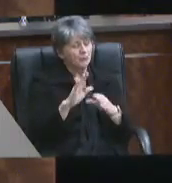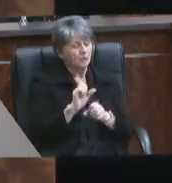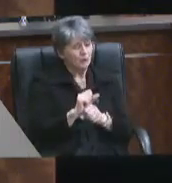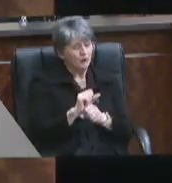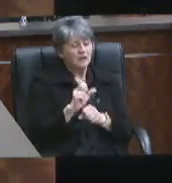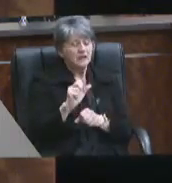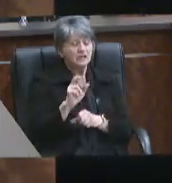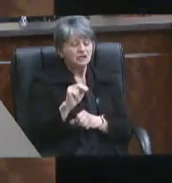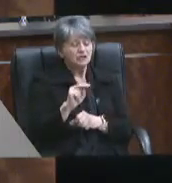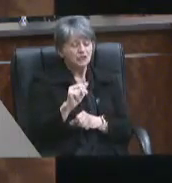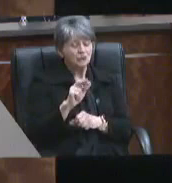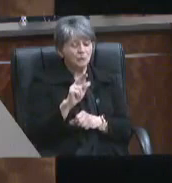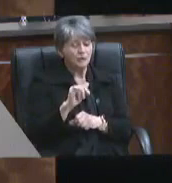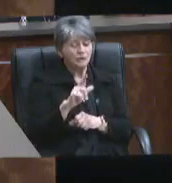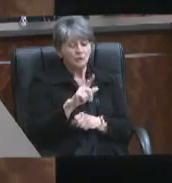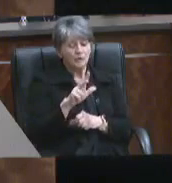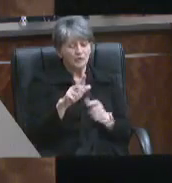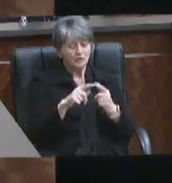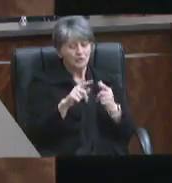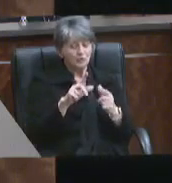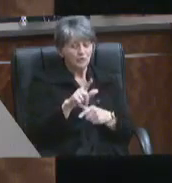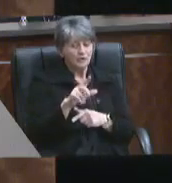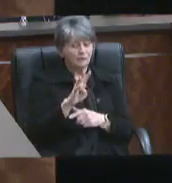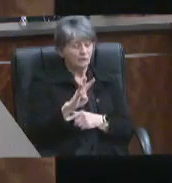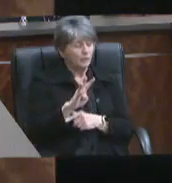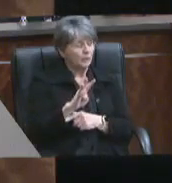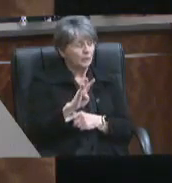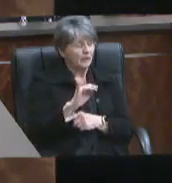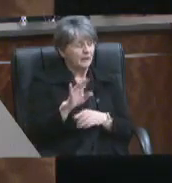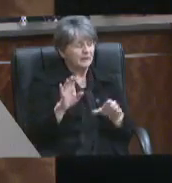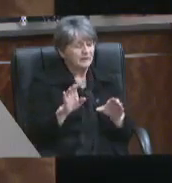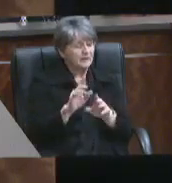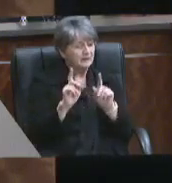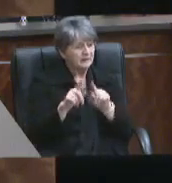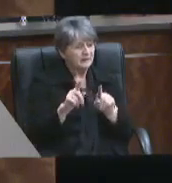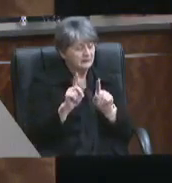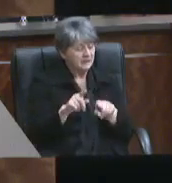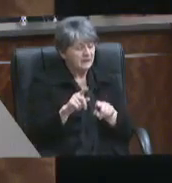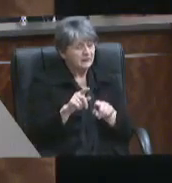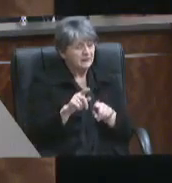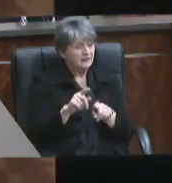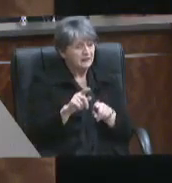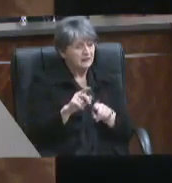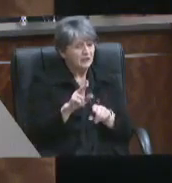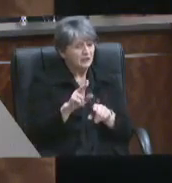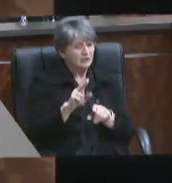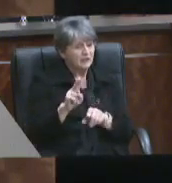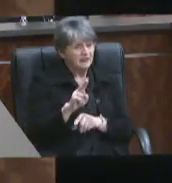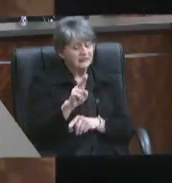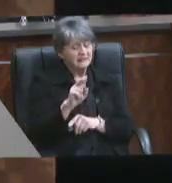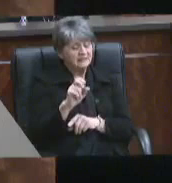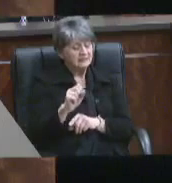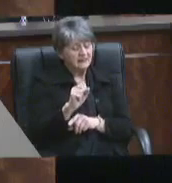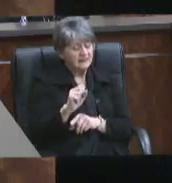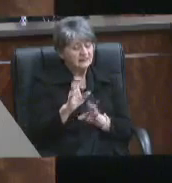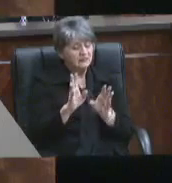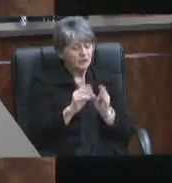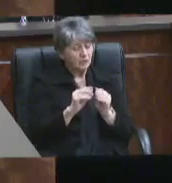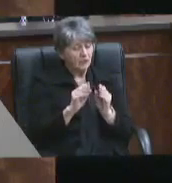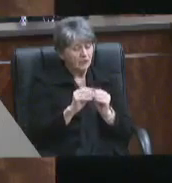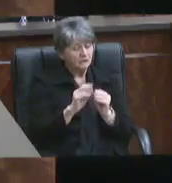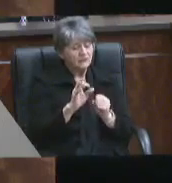January the 23rd to the 24th and the 24th, I did attend the United States Conference of Mayors, which was held in D.C.,